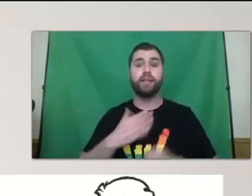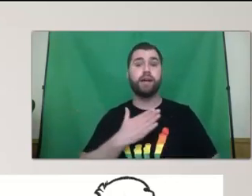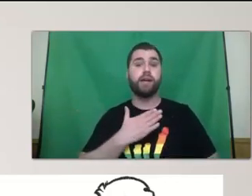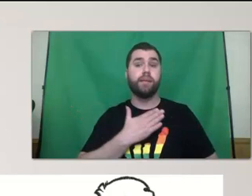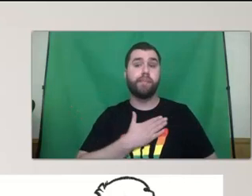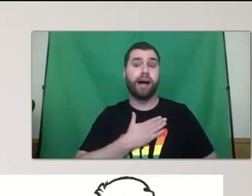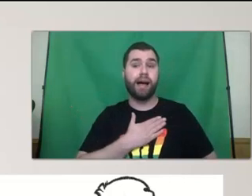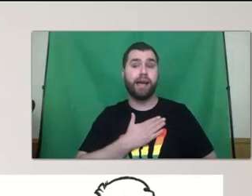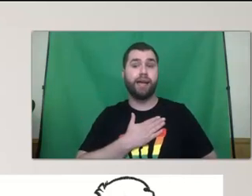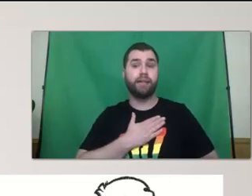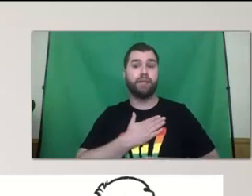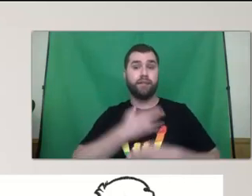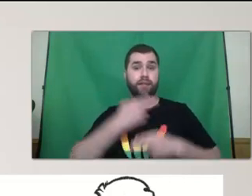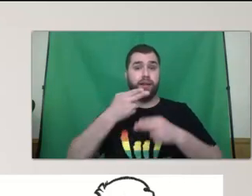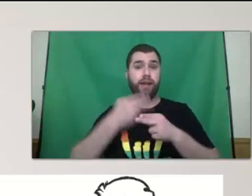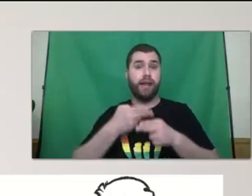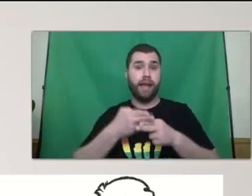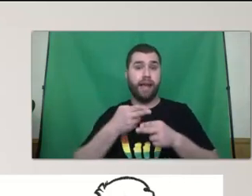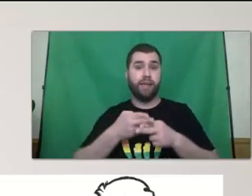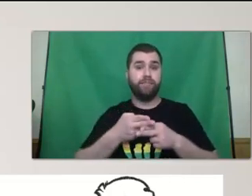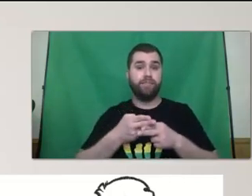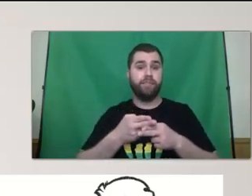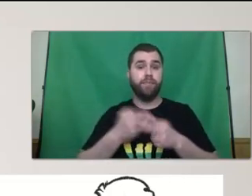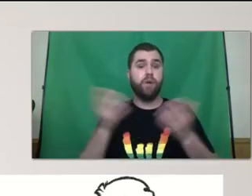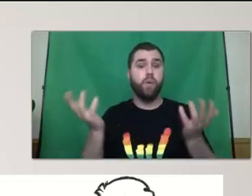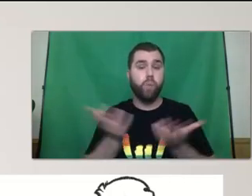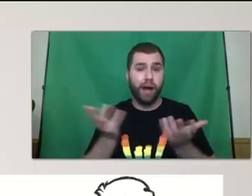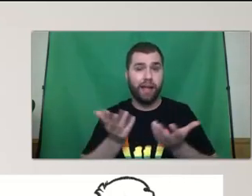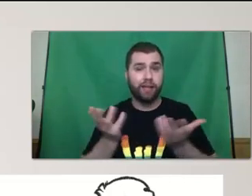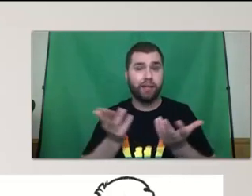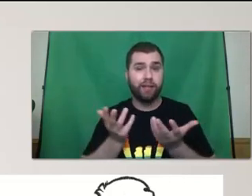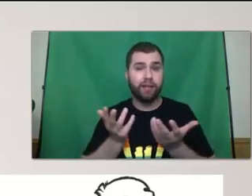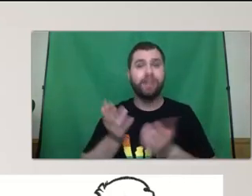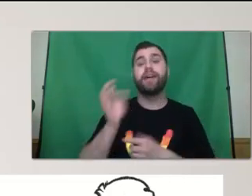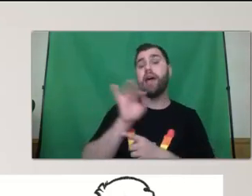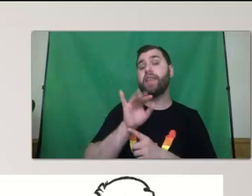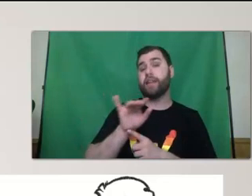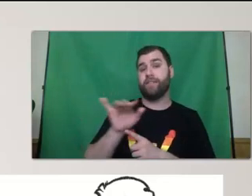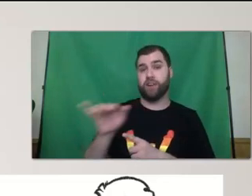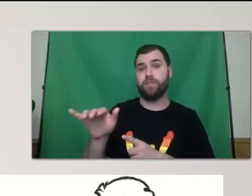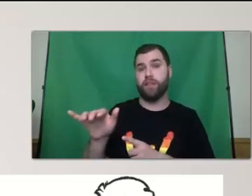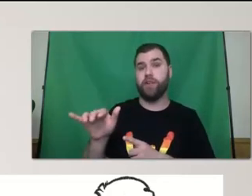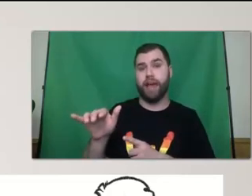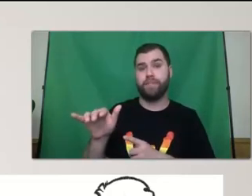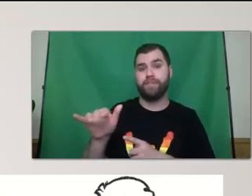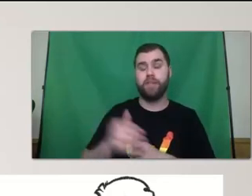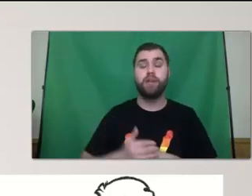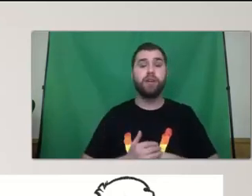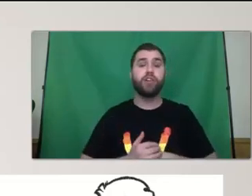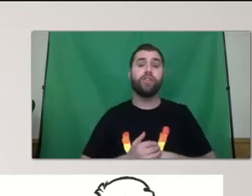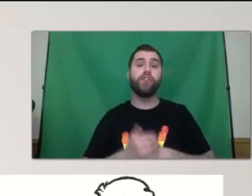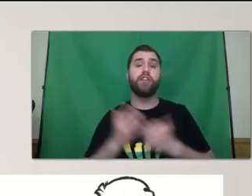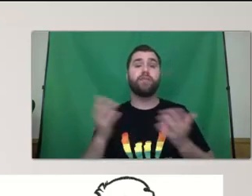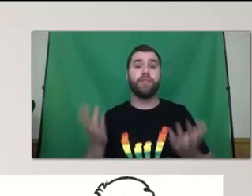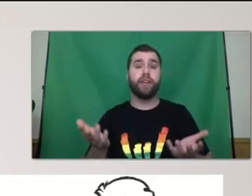is my name, what, and then they finger spell their name.